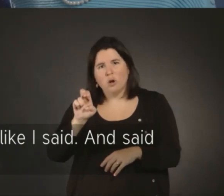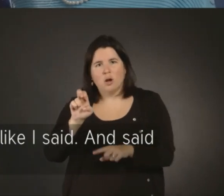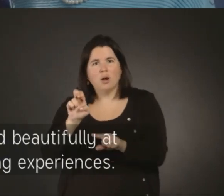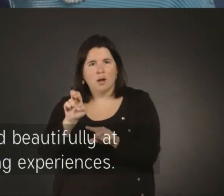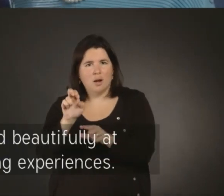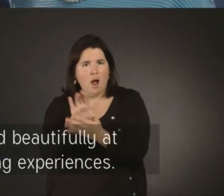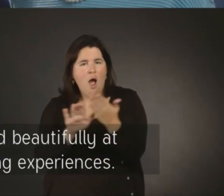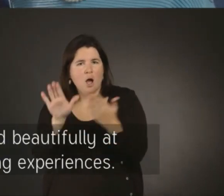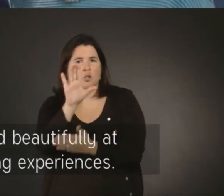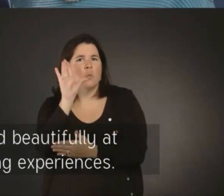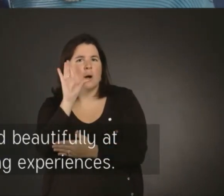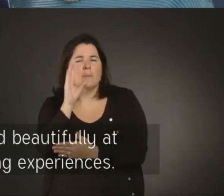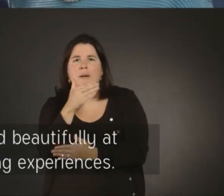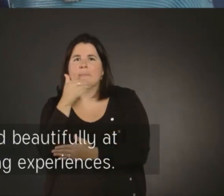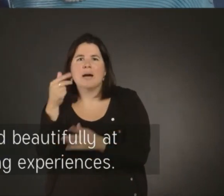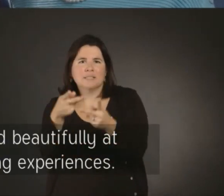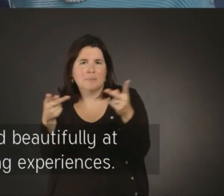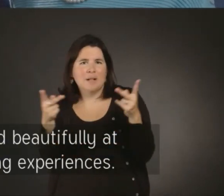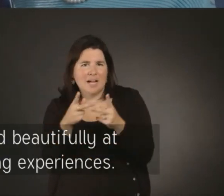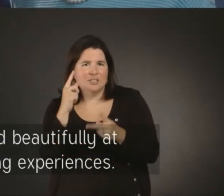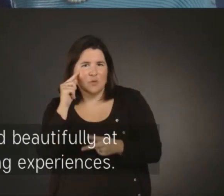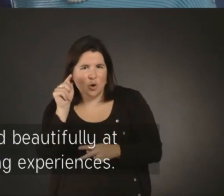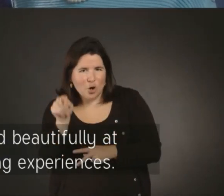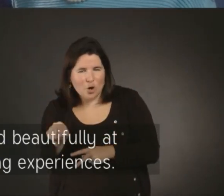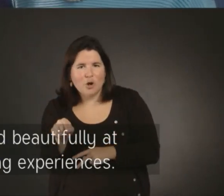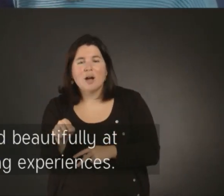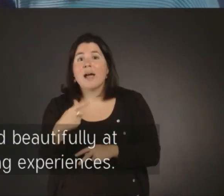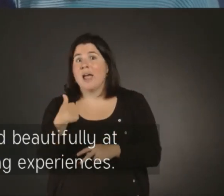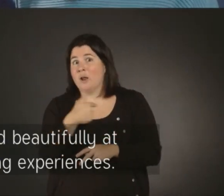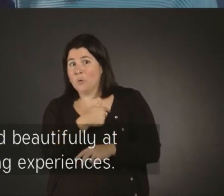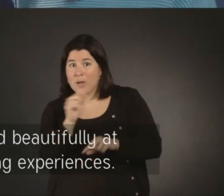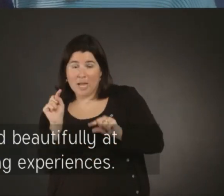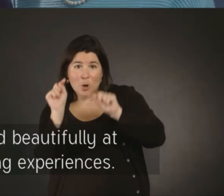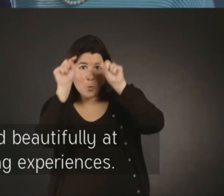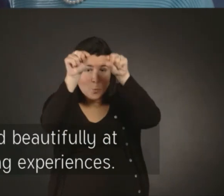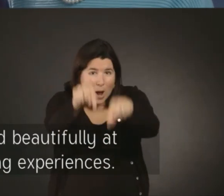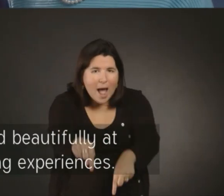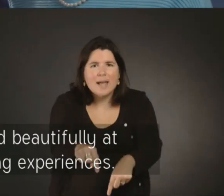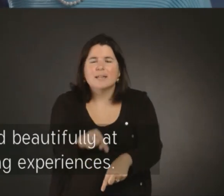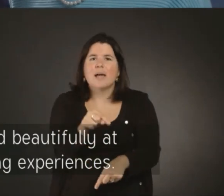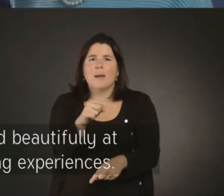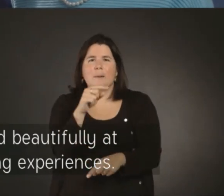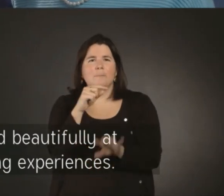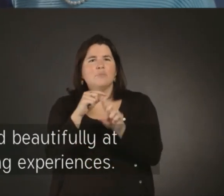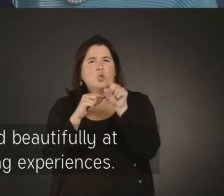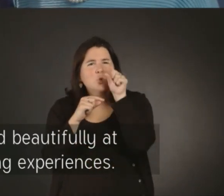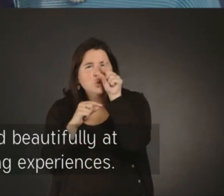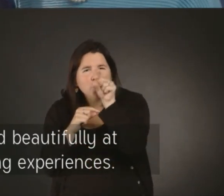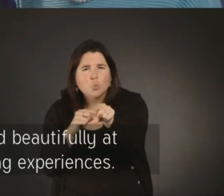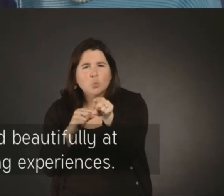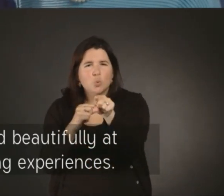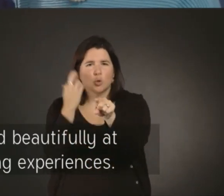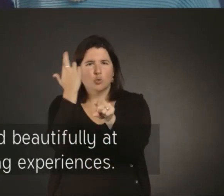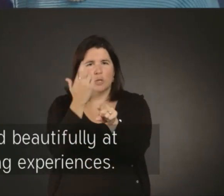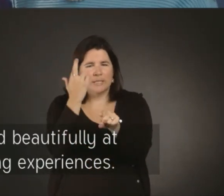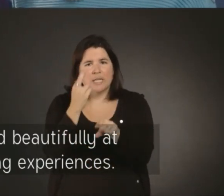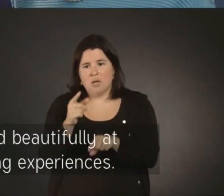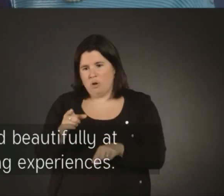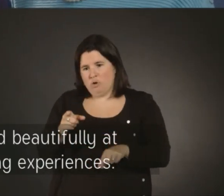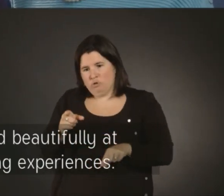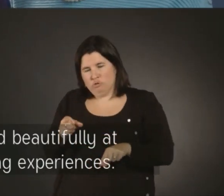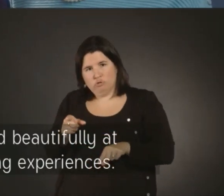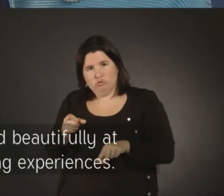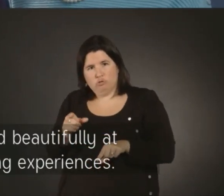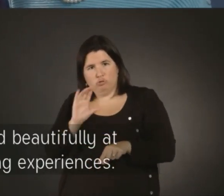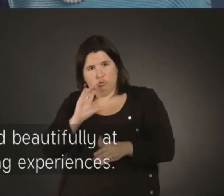her. And we went there, and because of you, she did